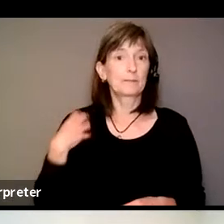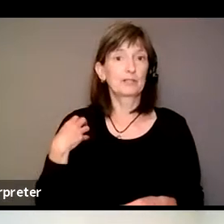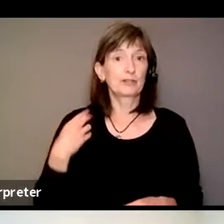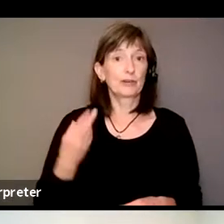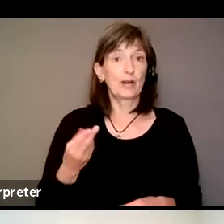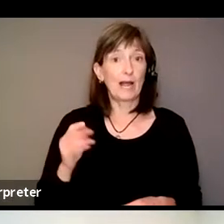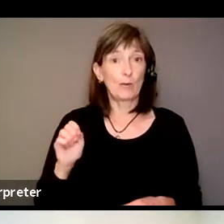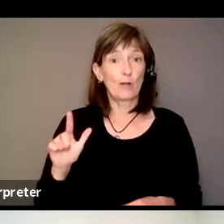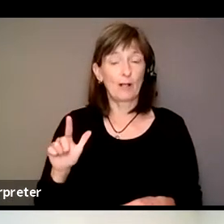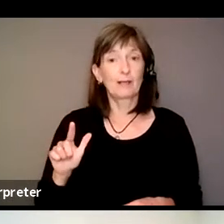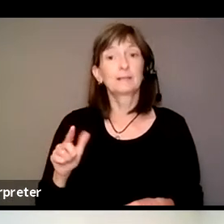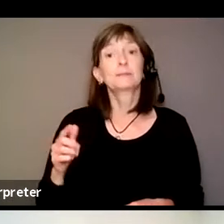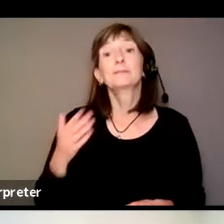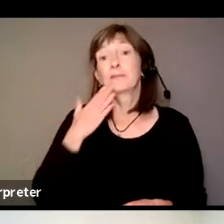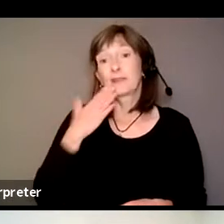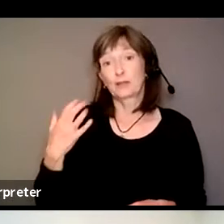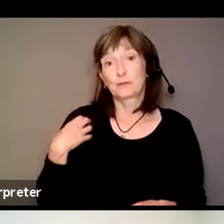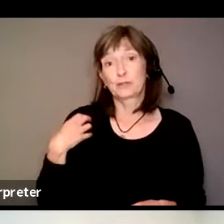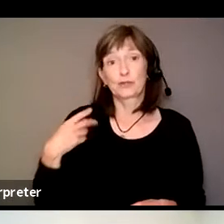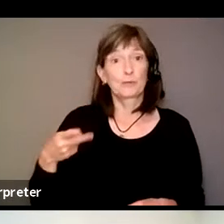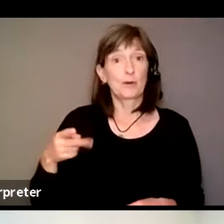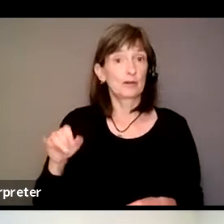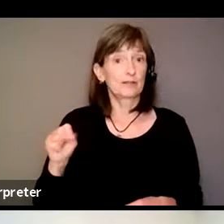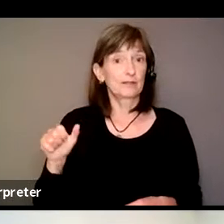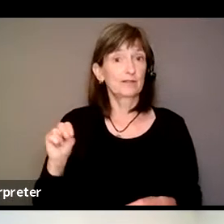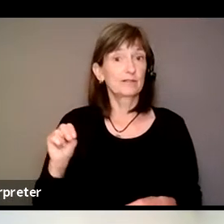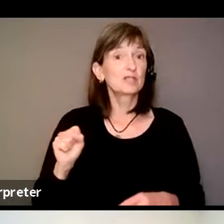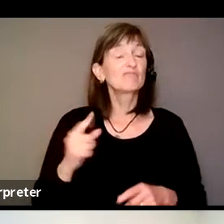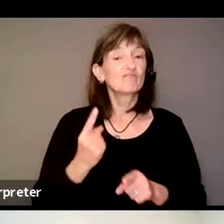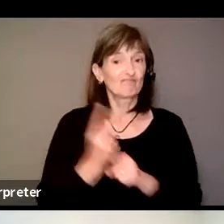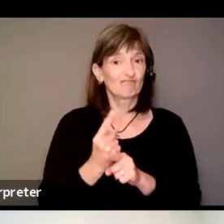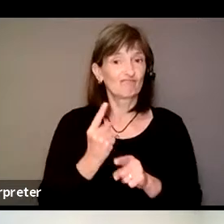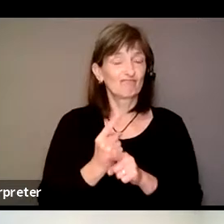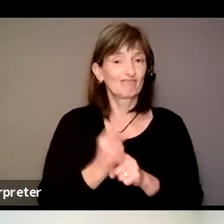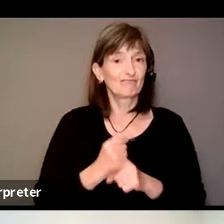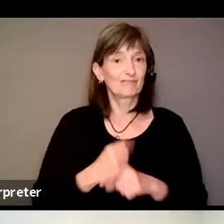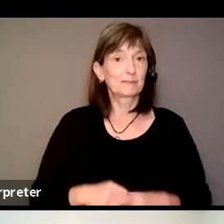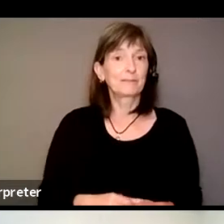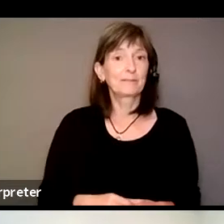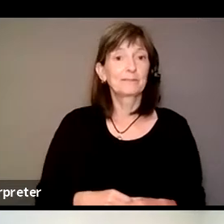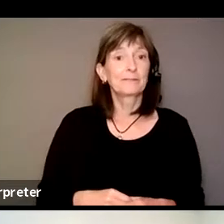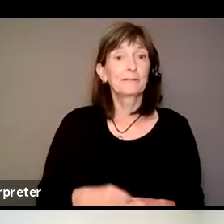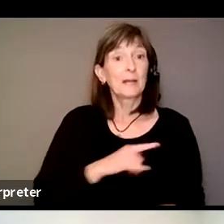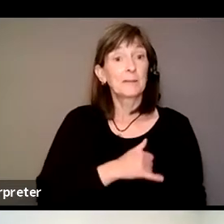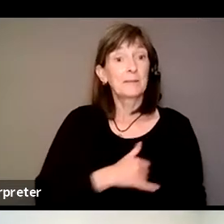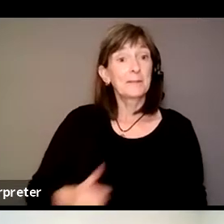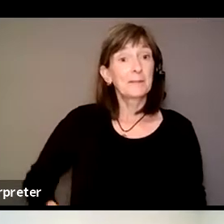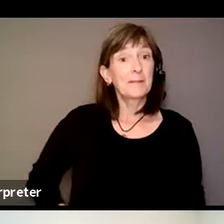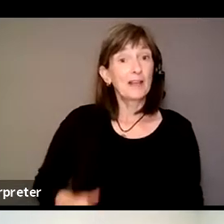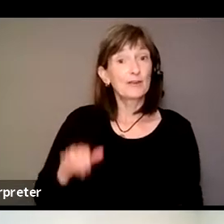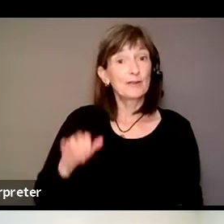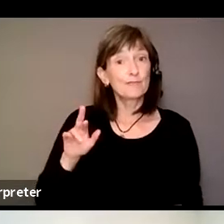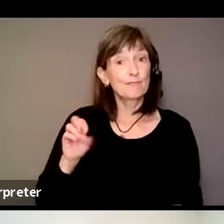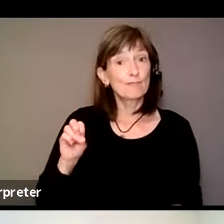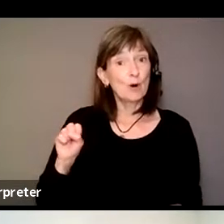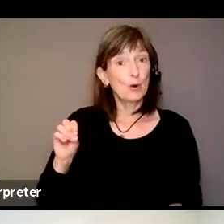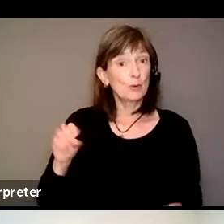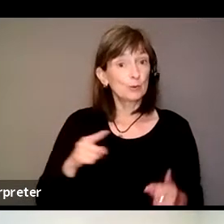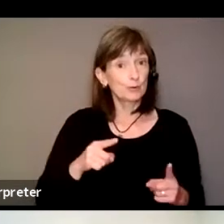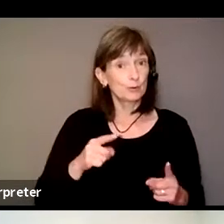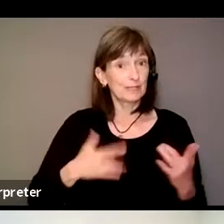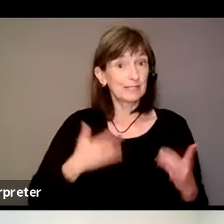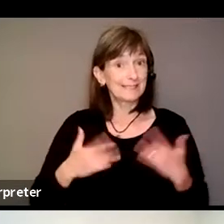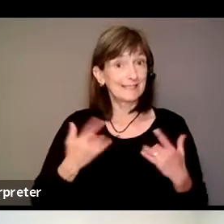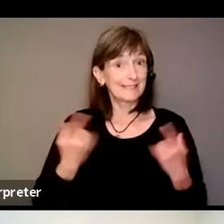Thank you, Mr. Parsons. And I think you're banging on some of those issues. Mayor Rose, I understand that you have some exciting things happening